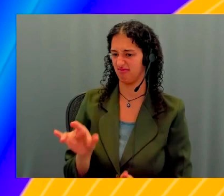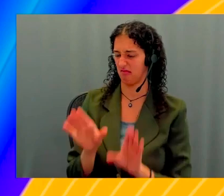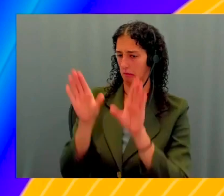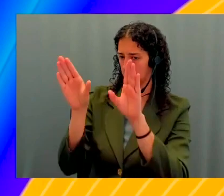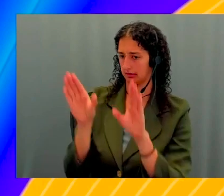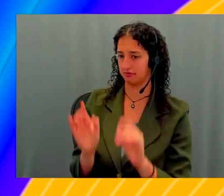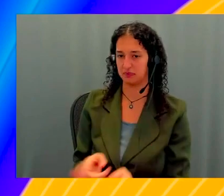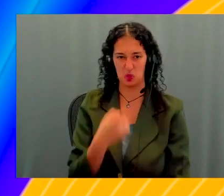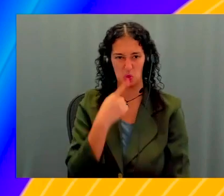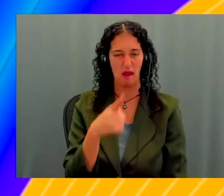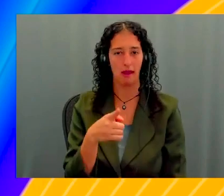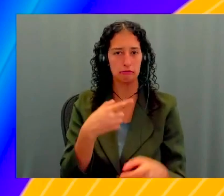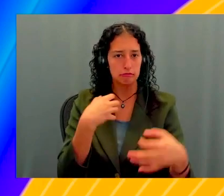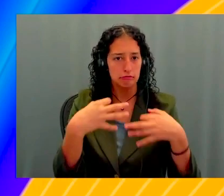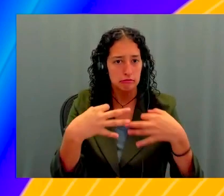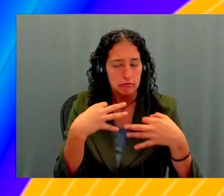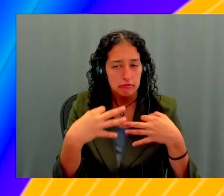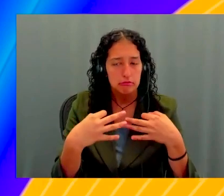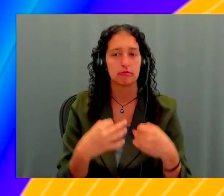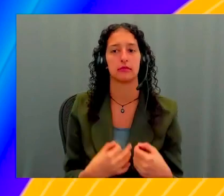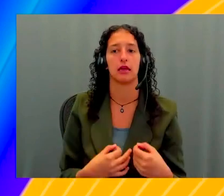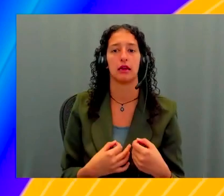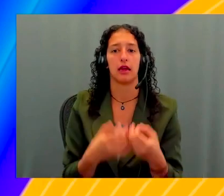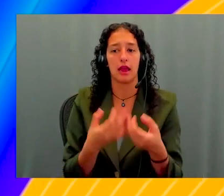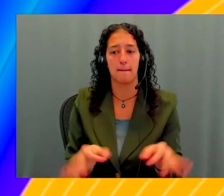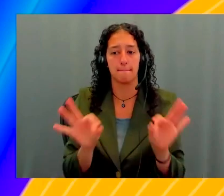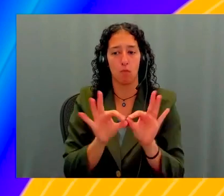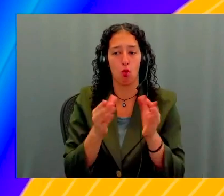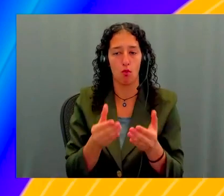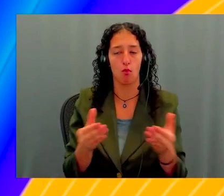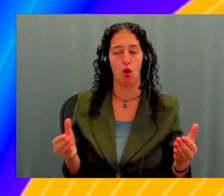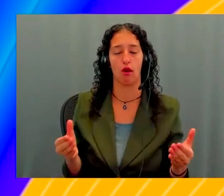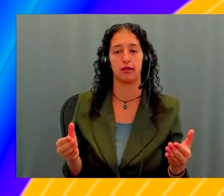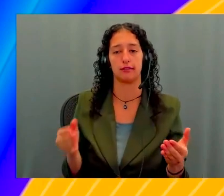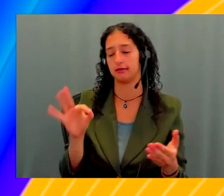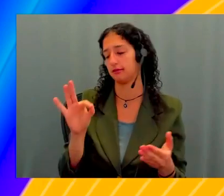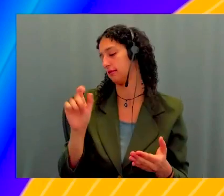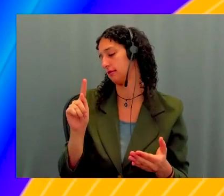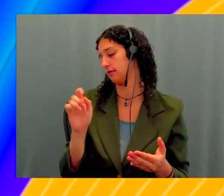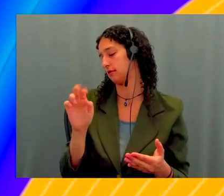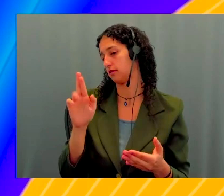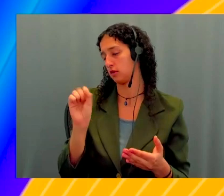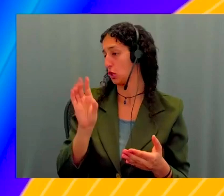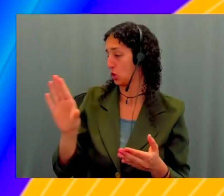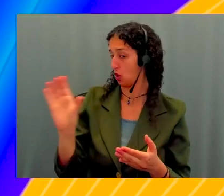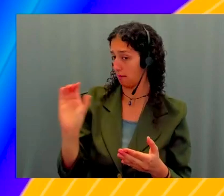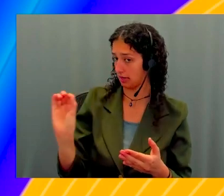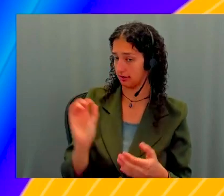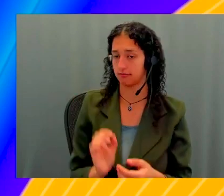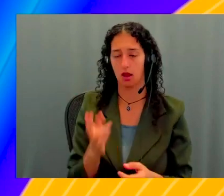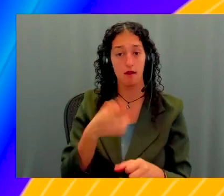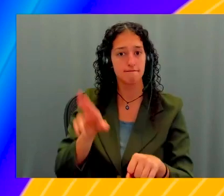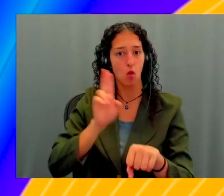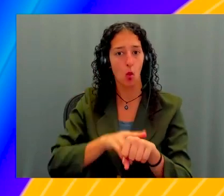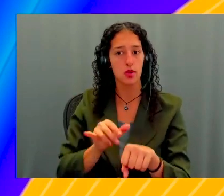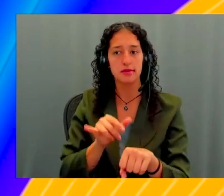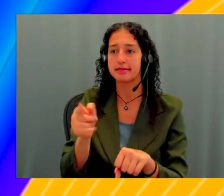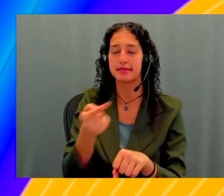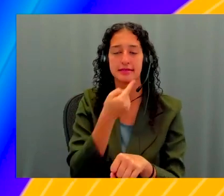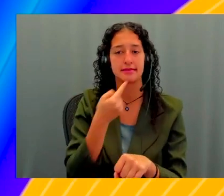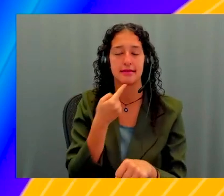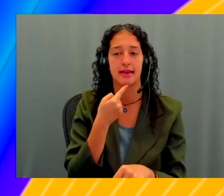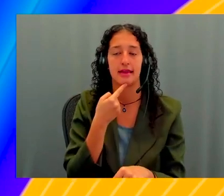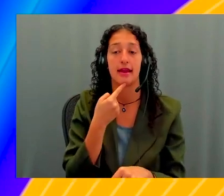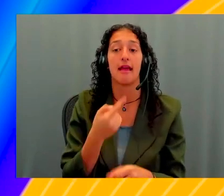about the key product features really that are within Krikey. Yeah, absolutely. So as Janvi said, when we thought about building this